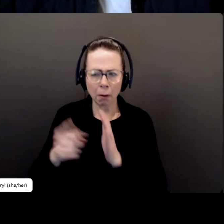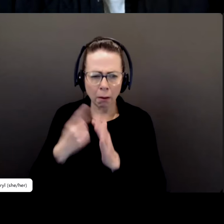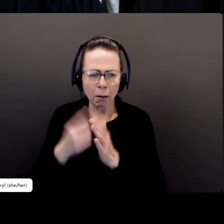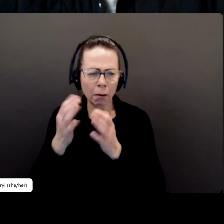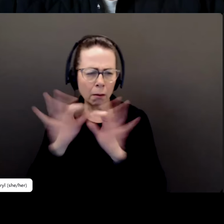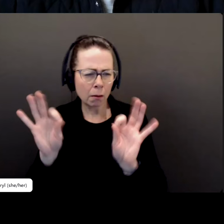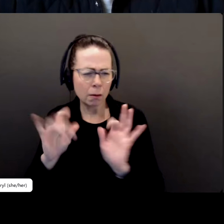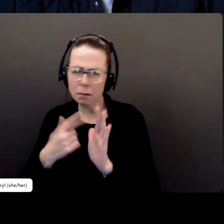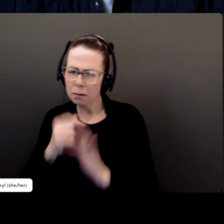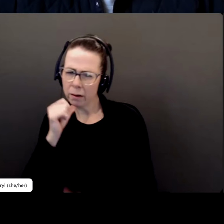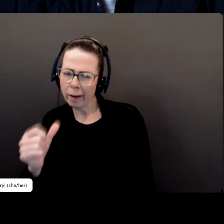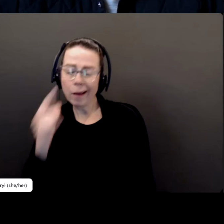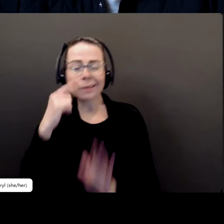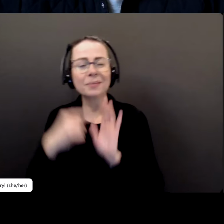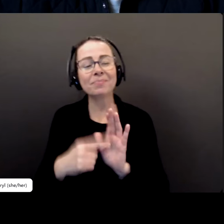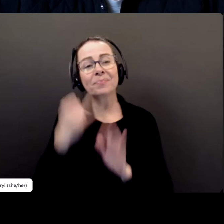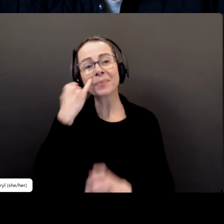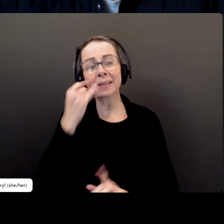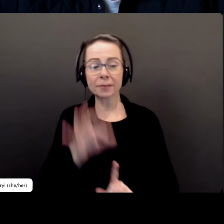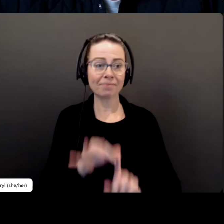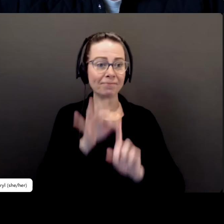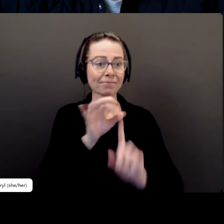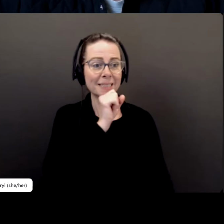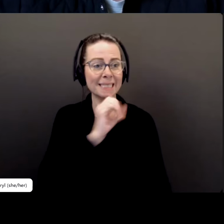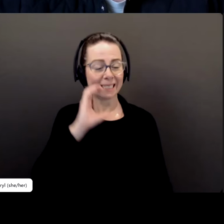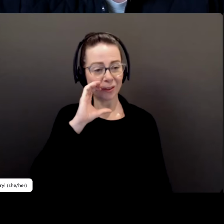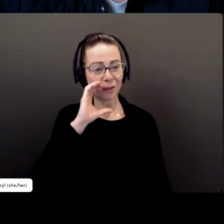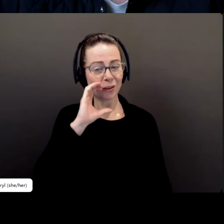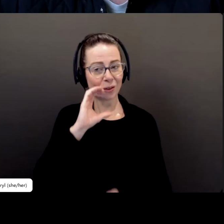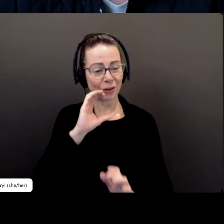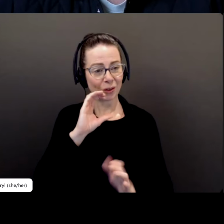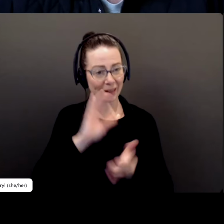you've got a special seniors account where, you know, your monthly account fee is only